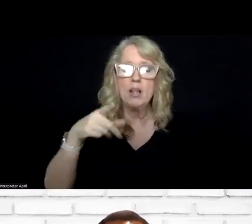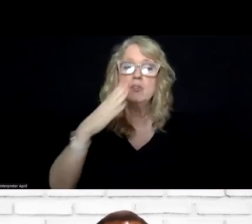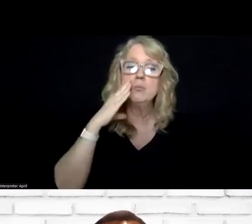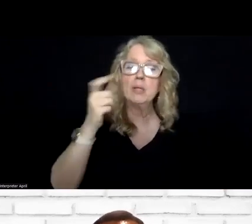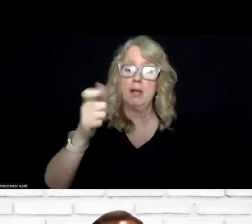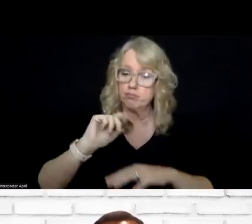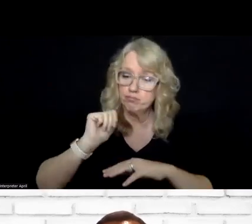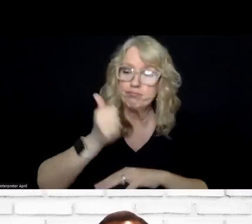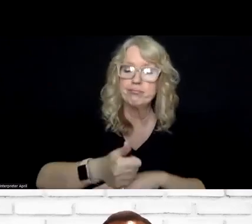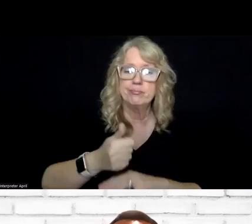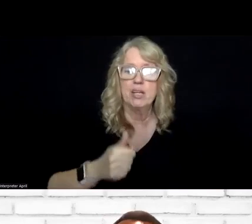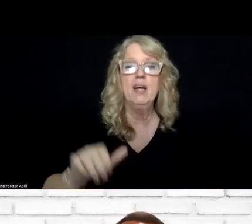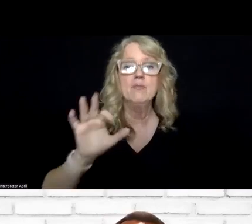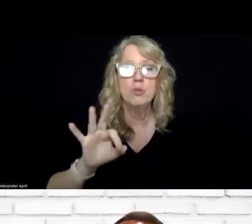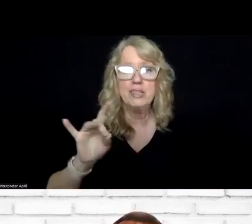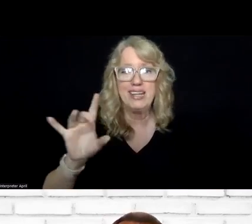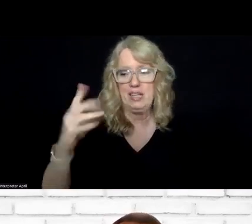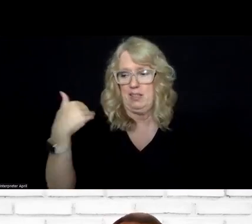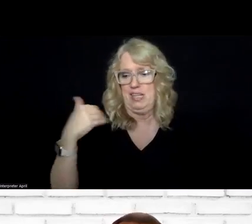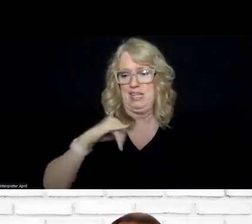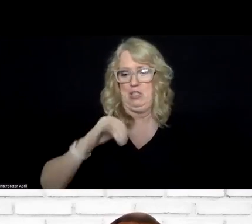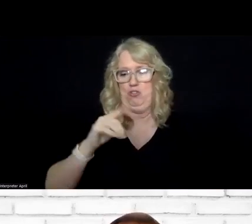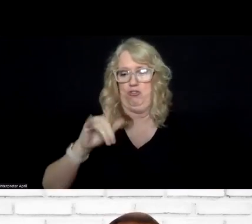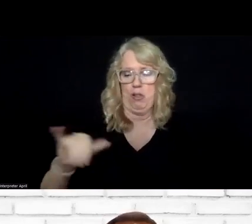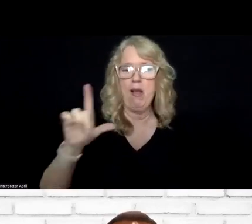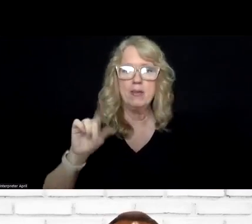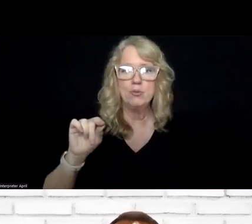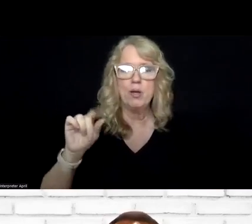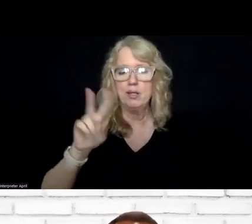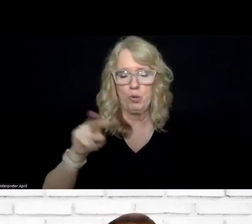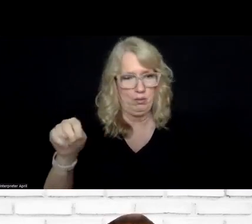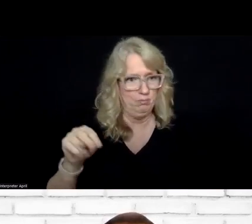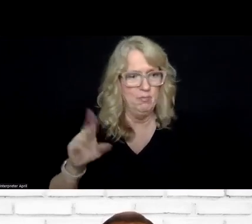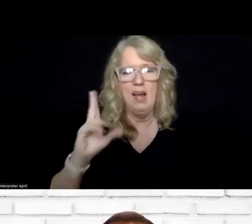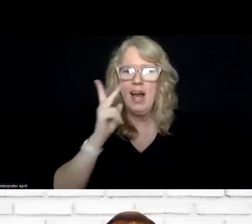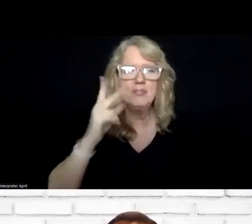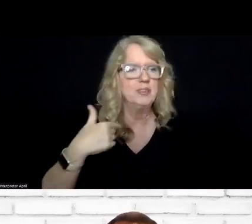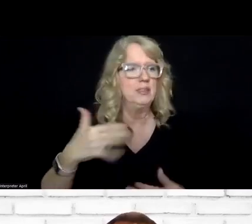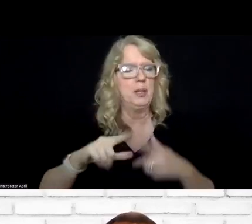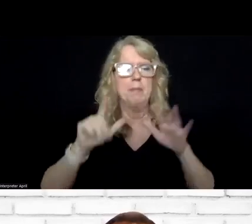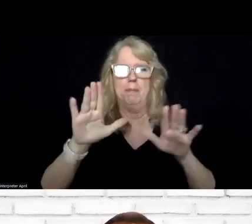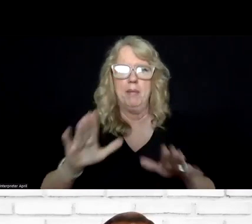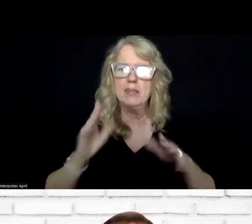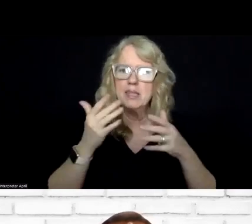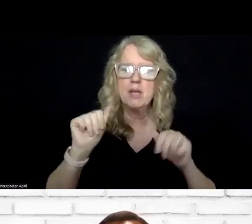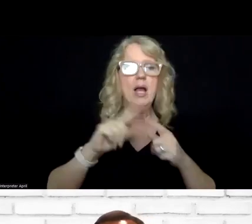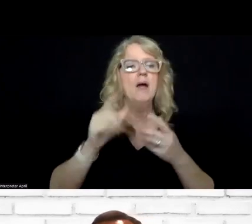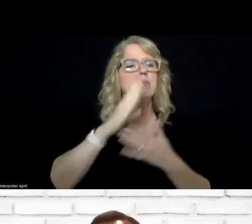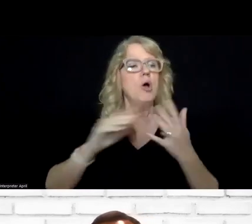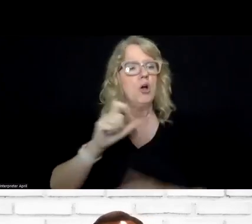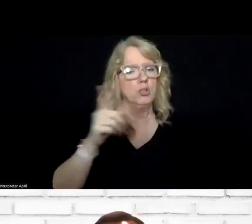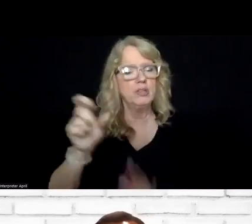launch of 988 in July of 2022, I've seen some amazing efforts on the parts of states